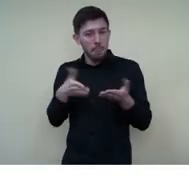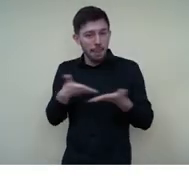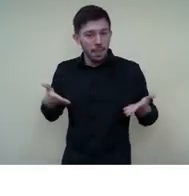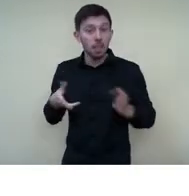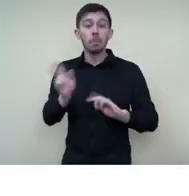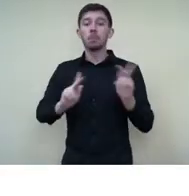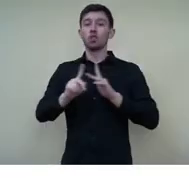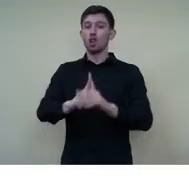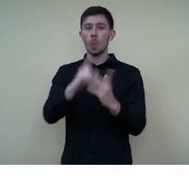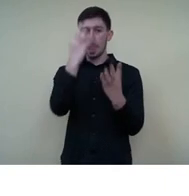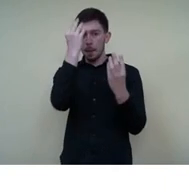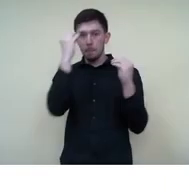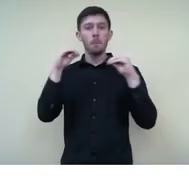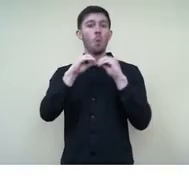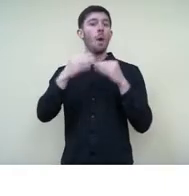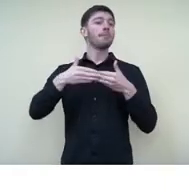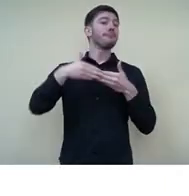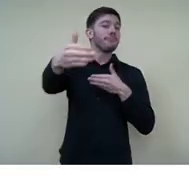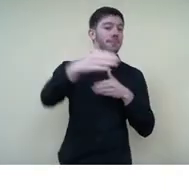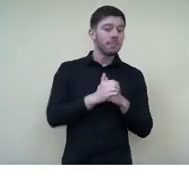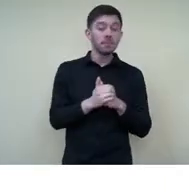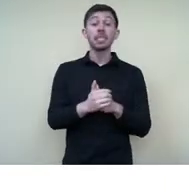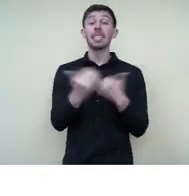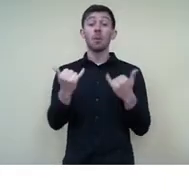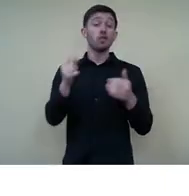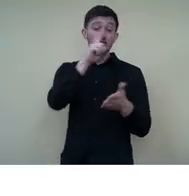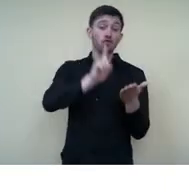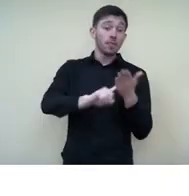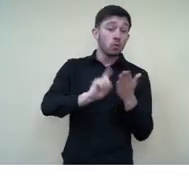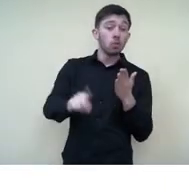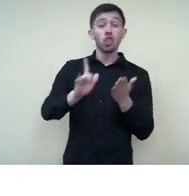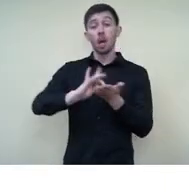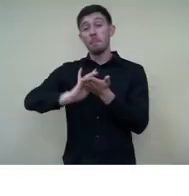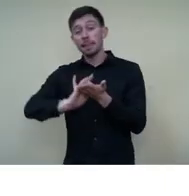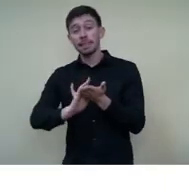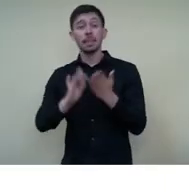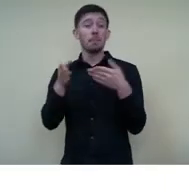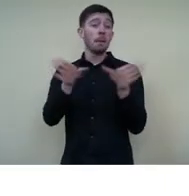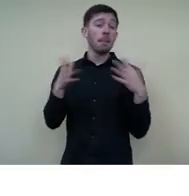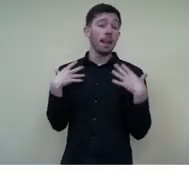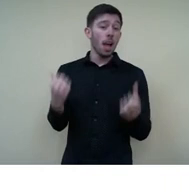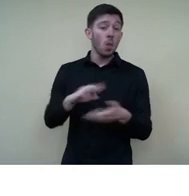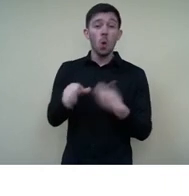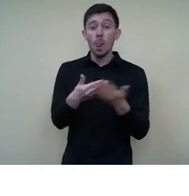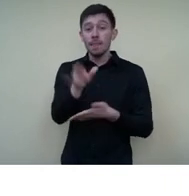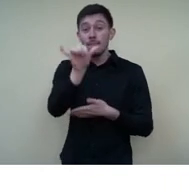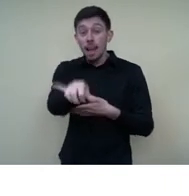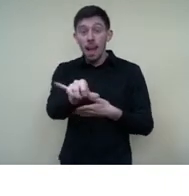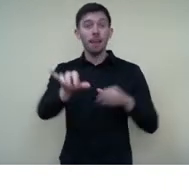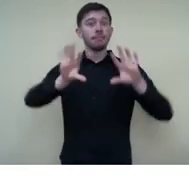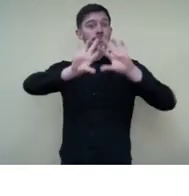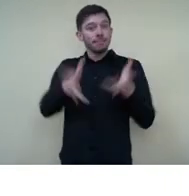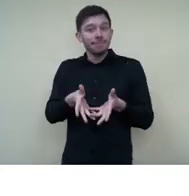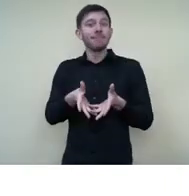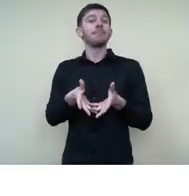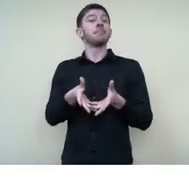after him. So thanks to hundreds of years of research, medicine, public health efforts all coming together, we have vaccines that prevent more